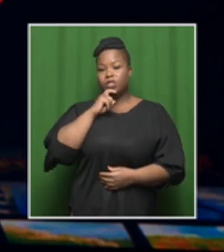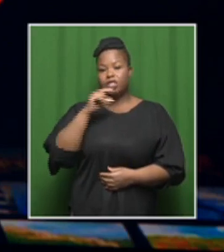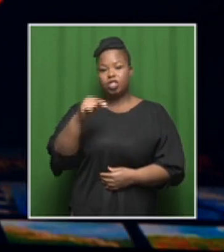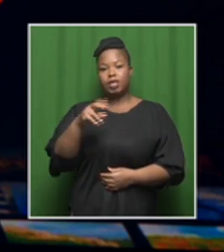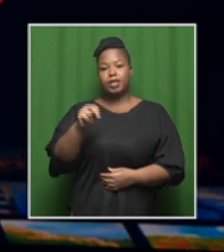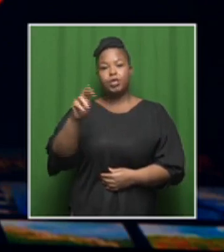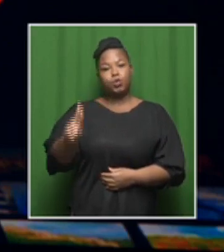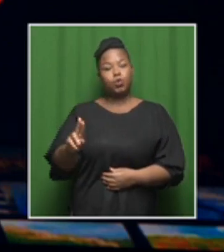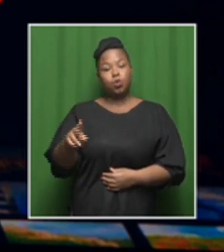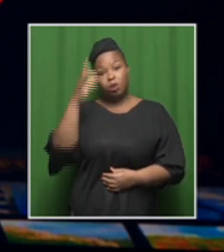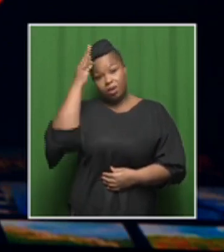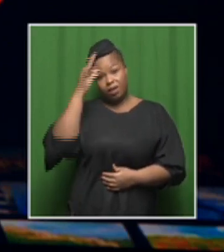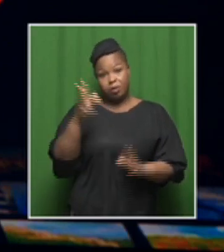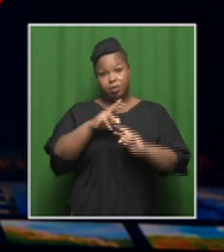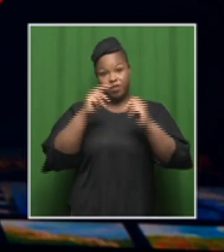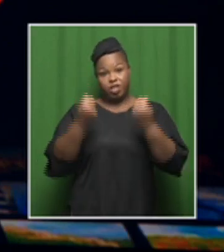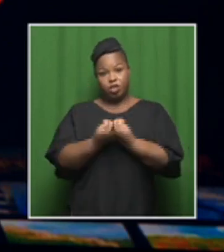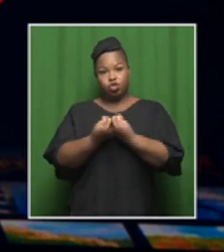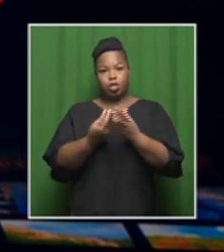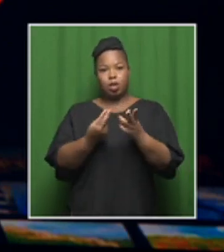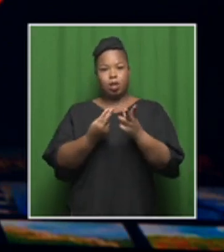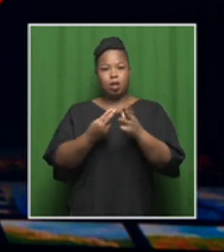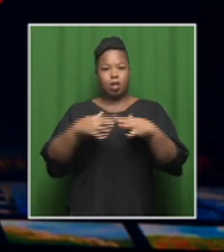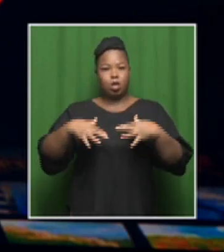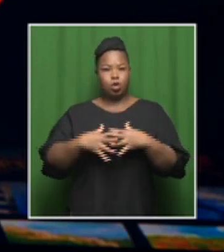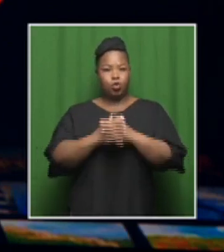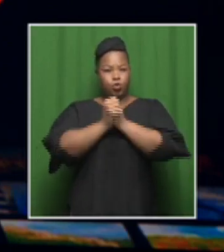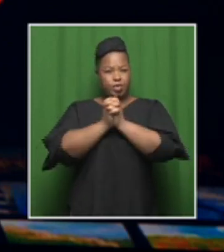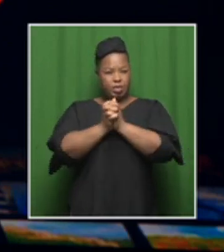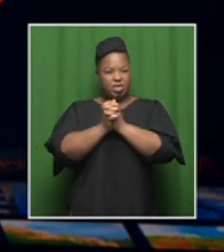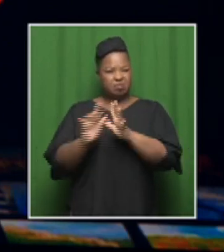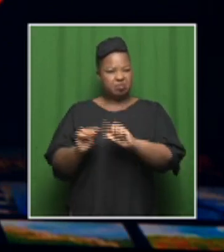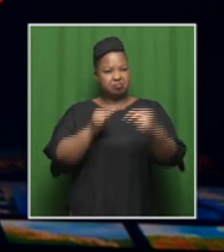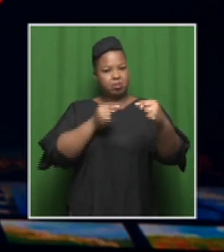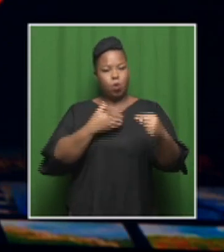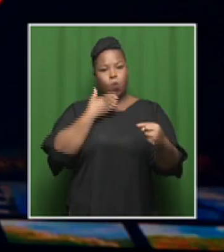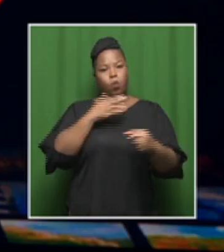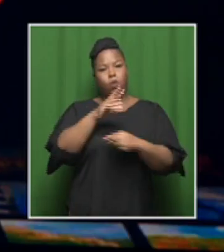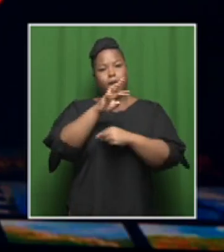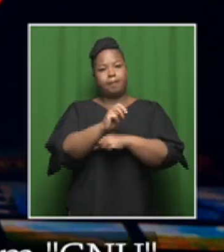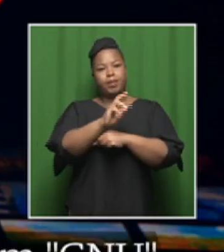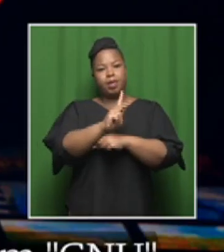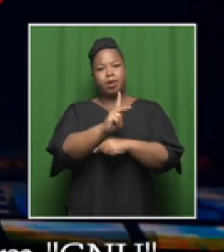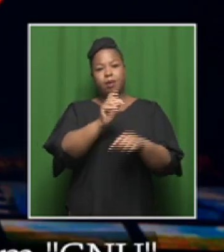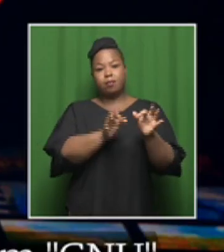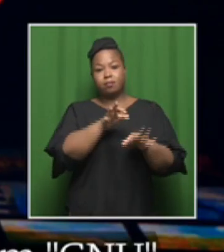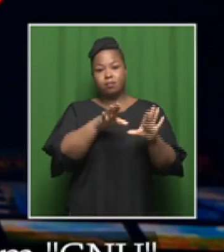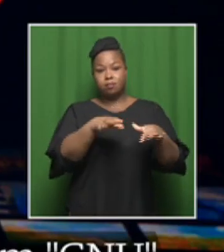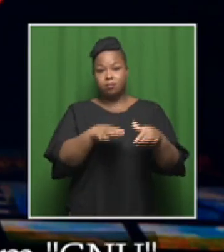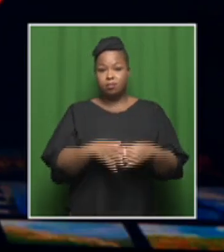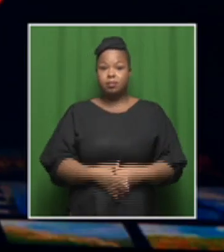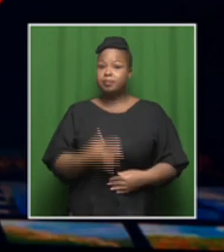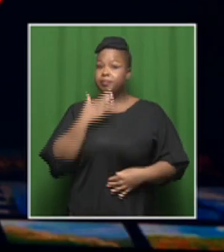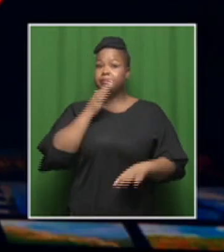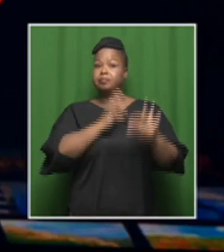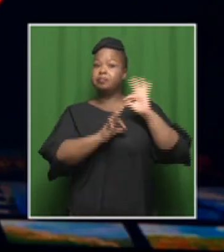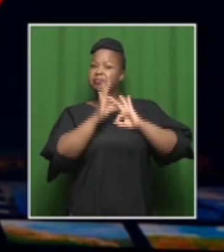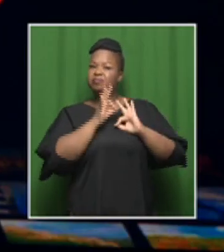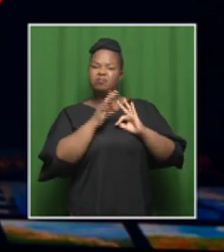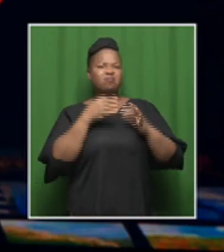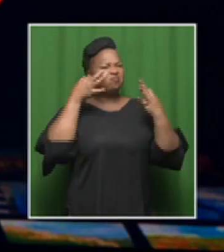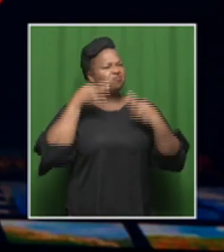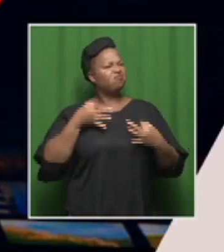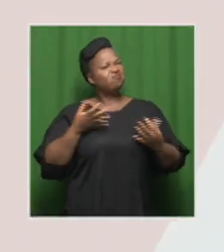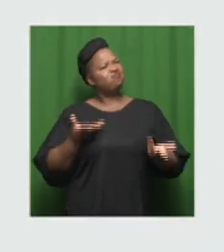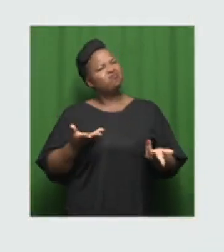GNU, or Government of National Unity, being challenged by uMkhonto Sizwe Party. Please talk to us about the judgment and what's to